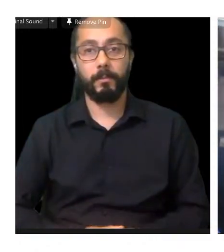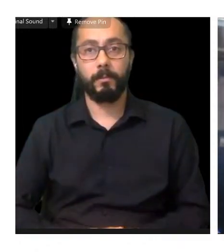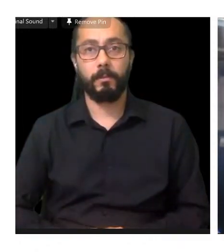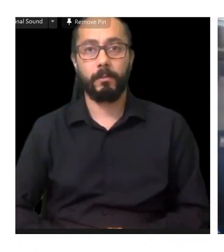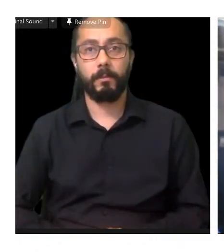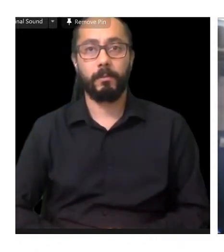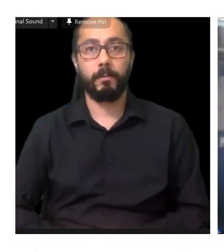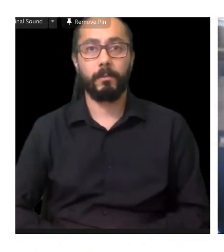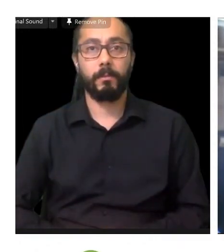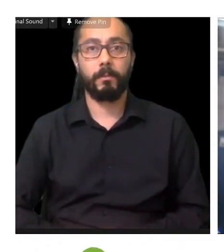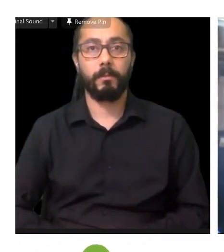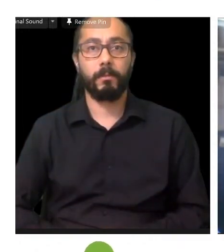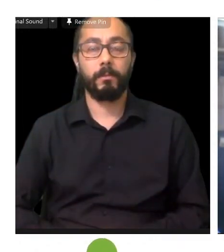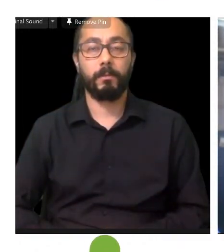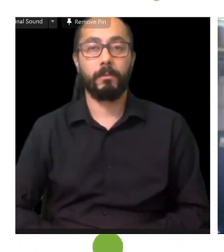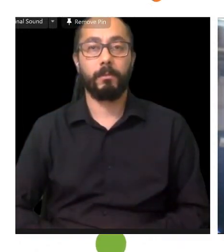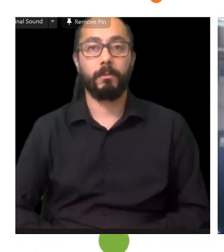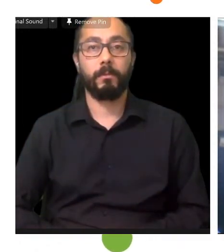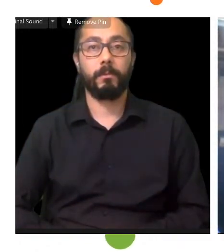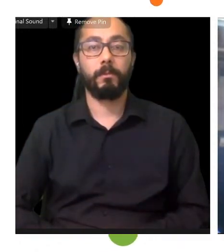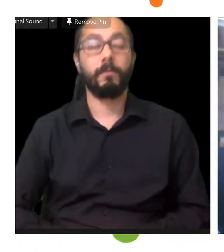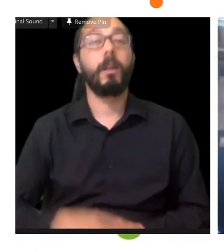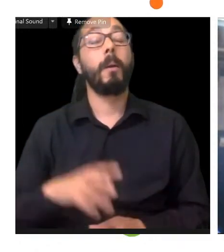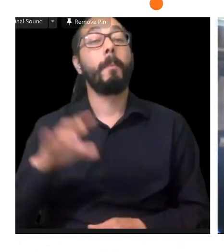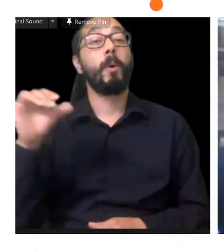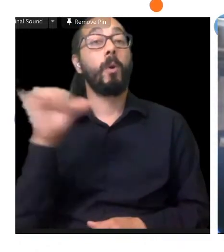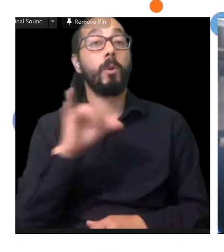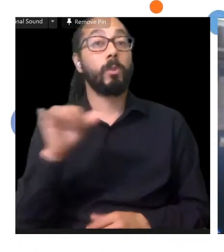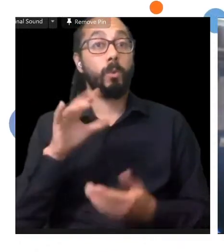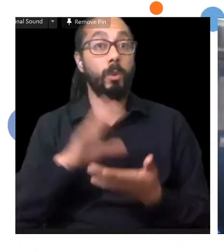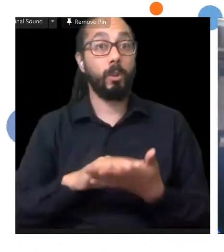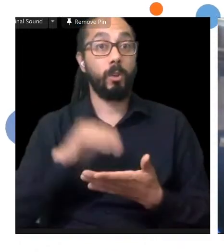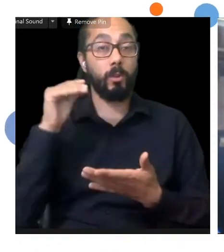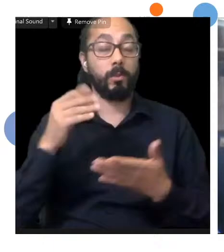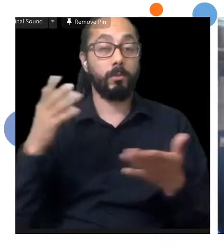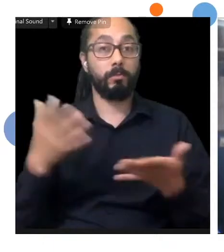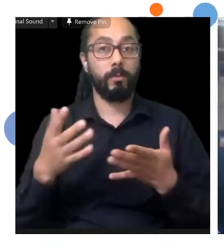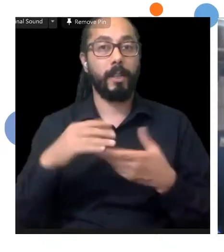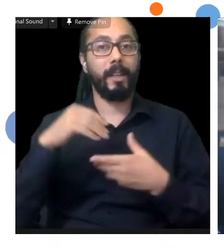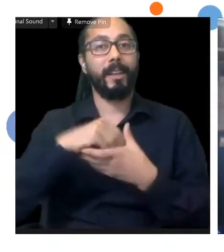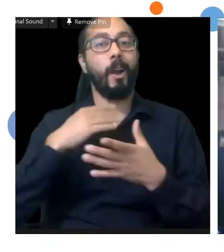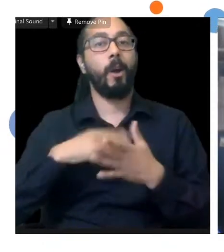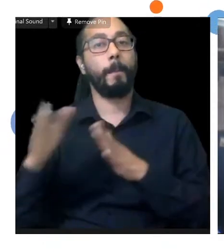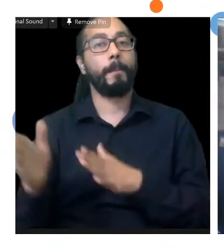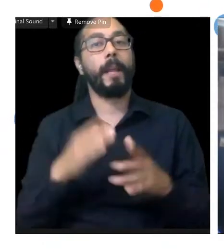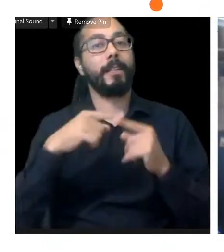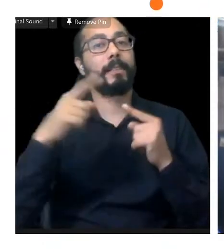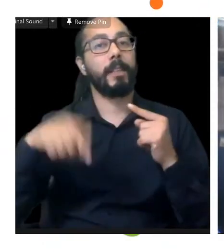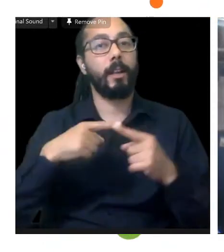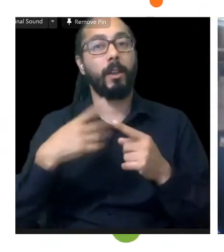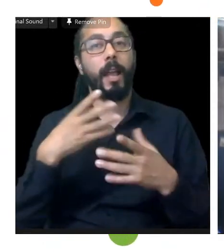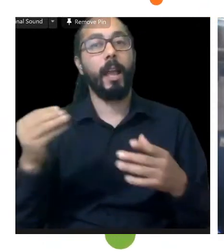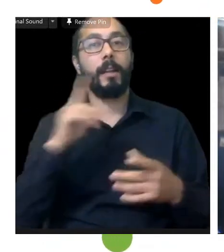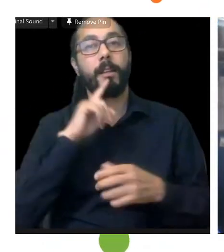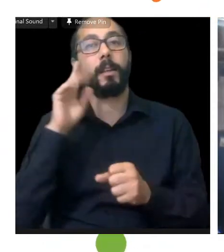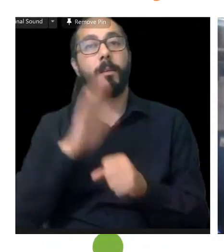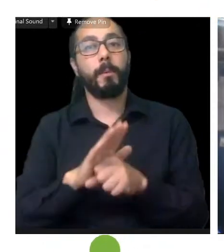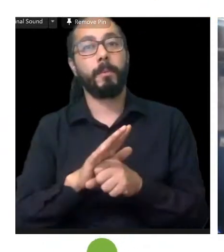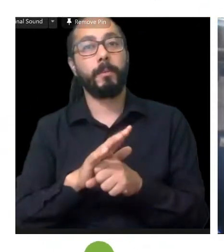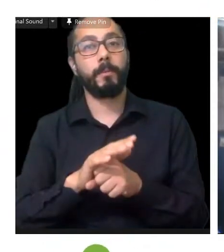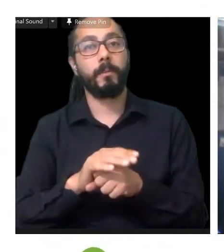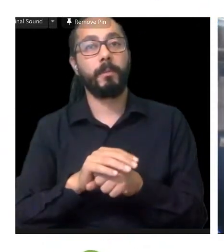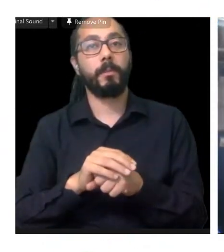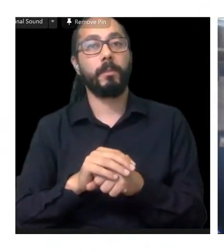have been really informative was in our planning cycles and commitments. What we learned was that for